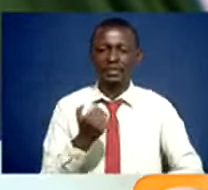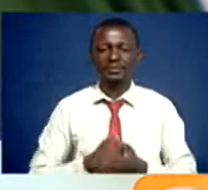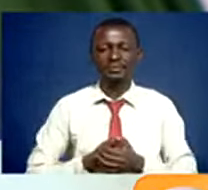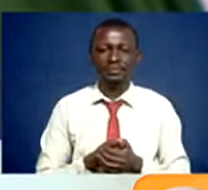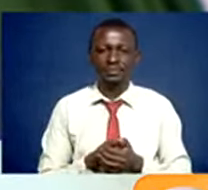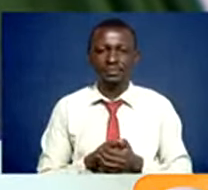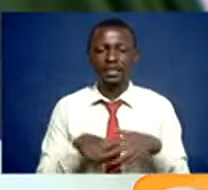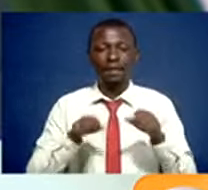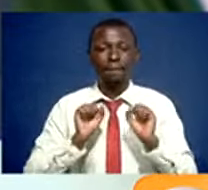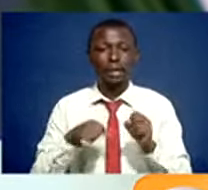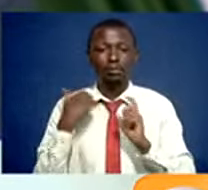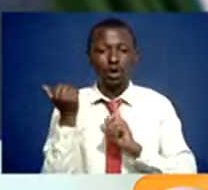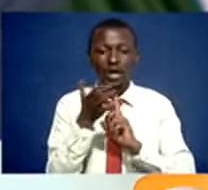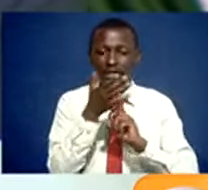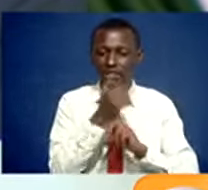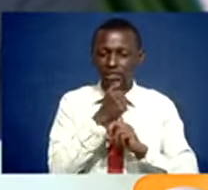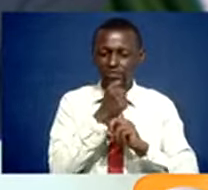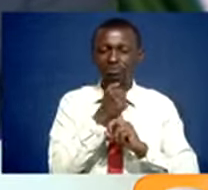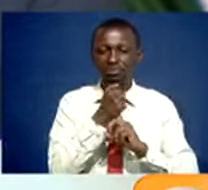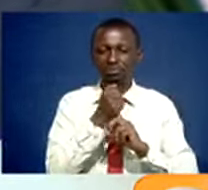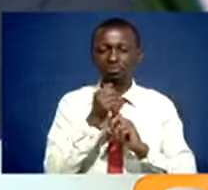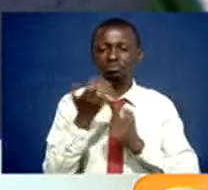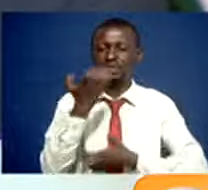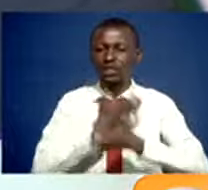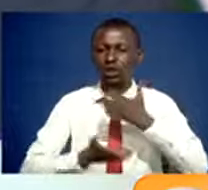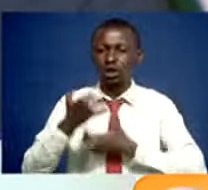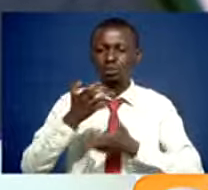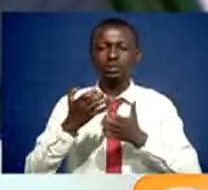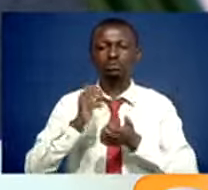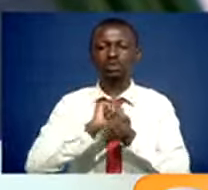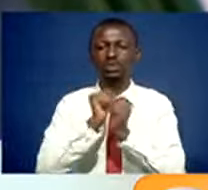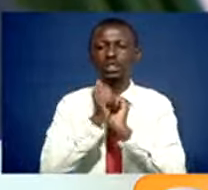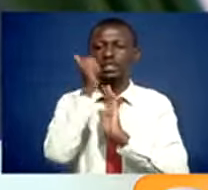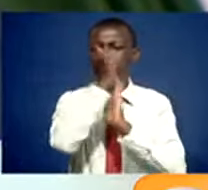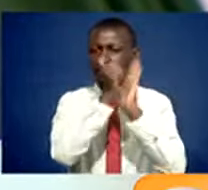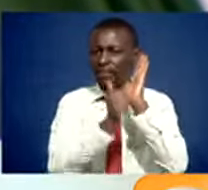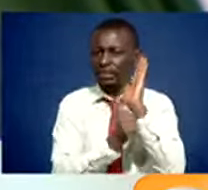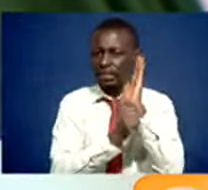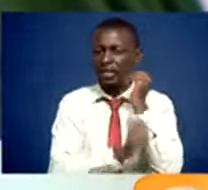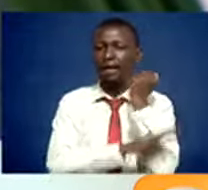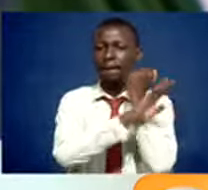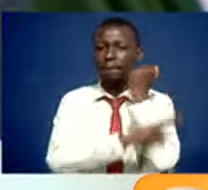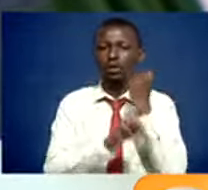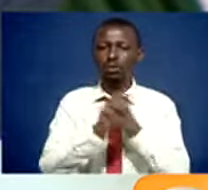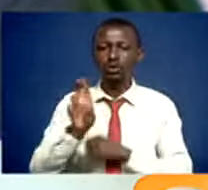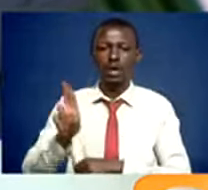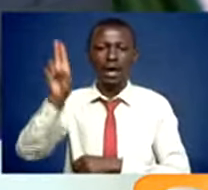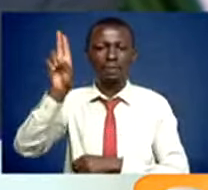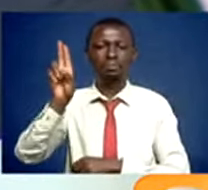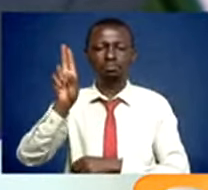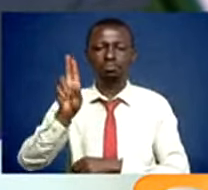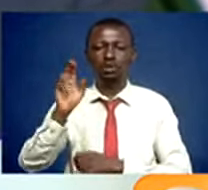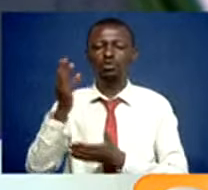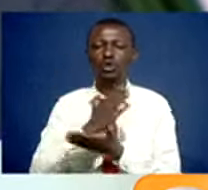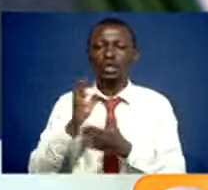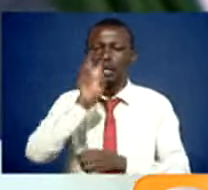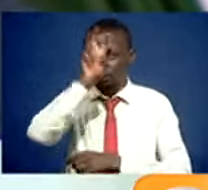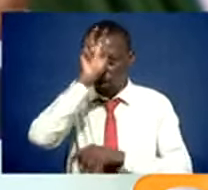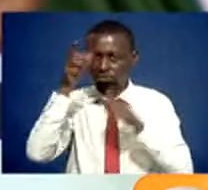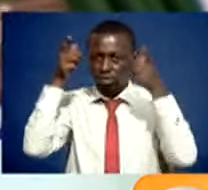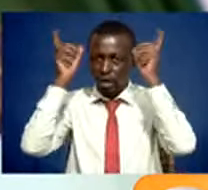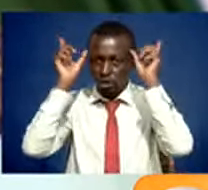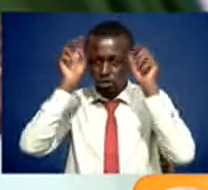To actualize the bottom-up economic transformation agenda, in relation to the livestock sector, the government is focusing